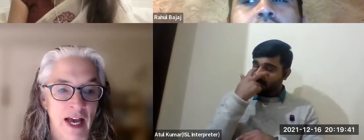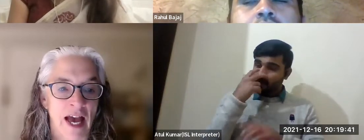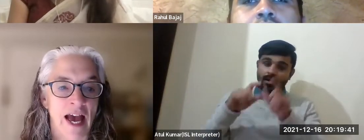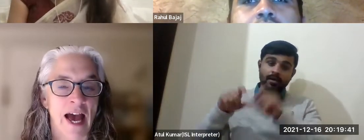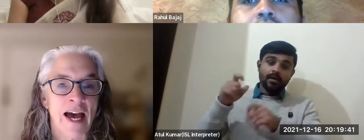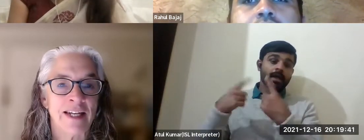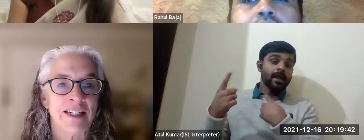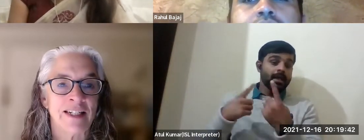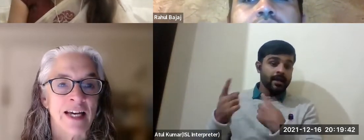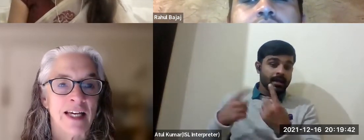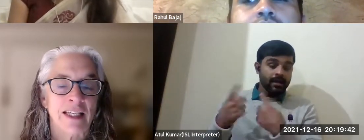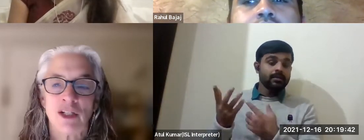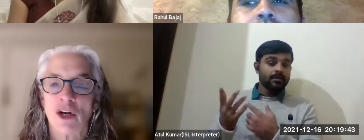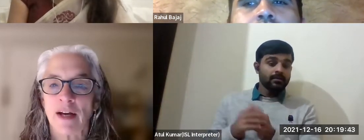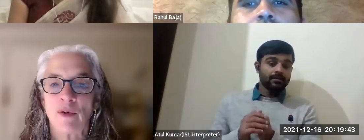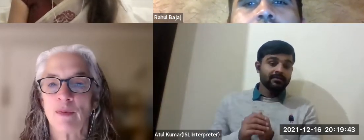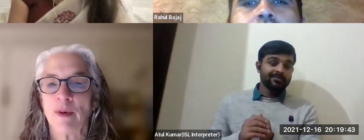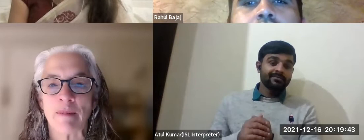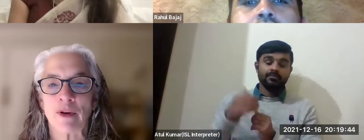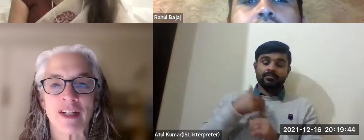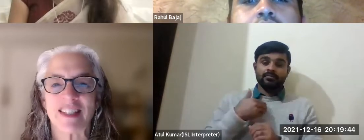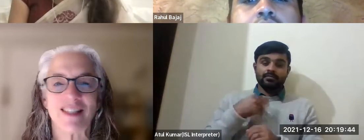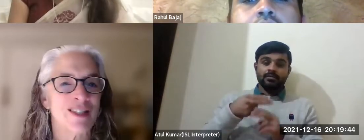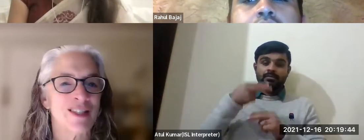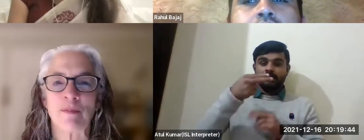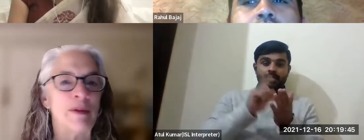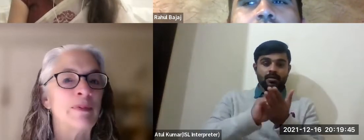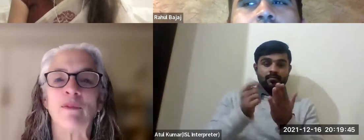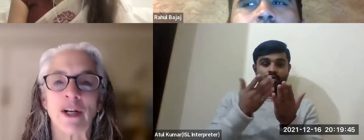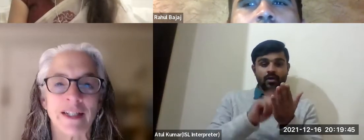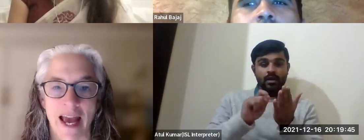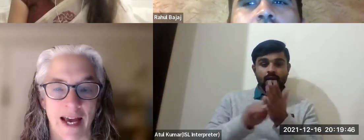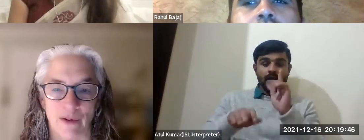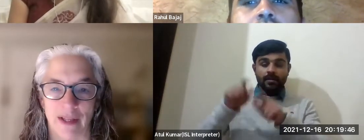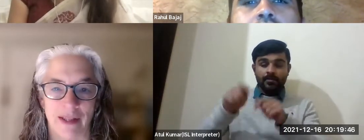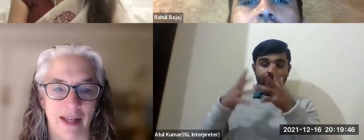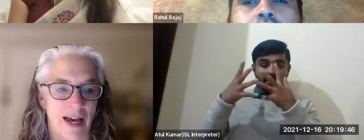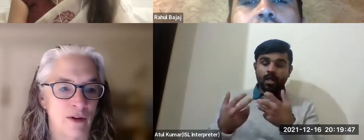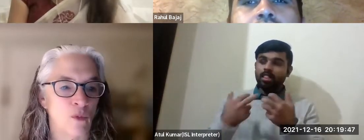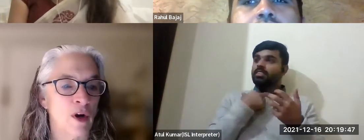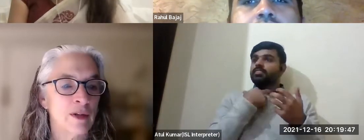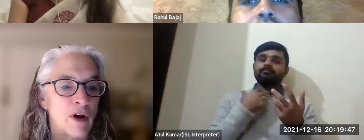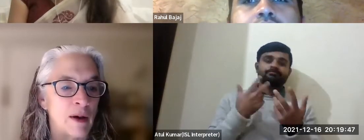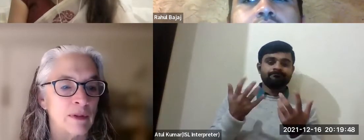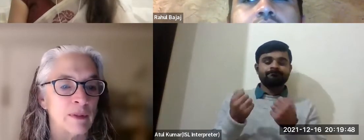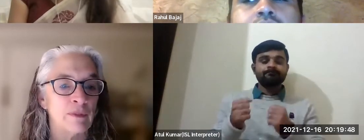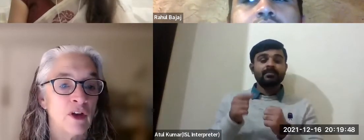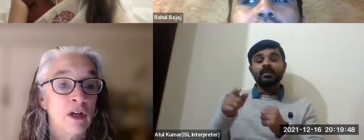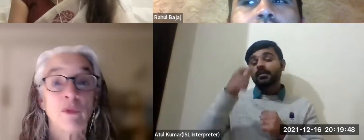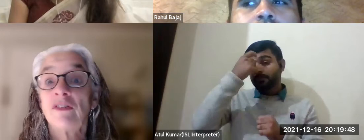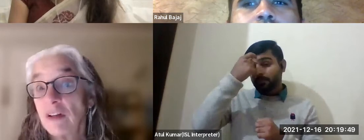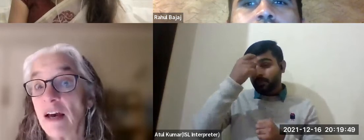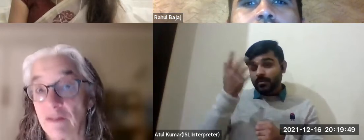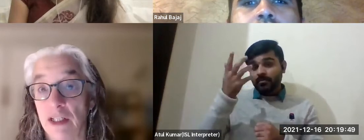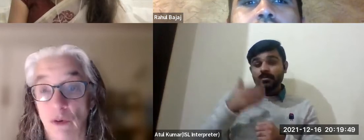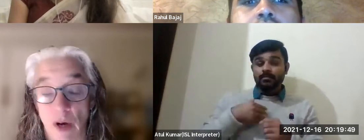customers. Right. And, I quote him in my book. He says, they were people I wanted to hang out with. And Right. one of the problems